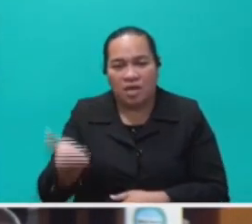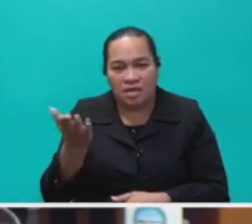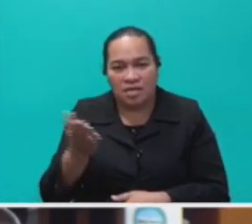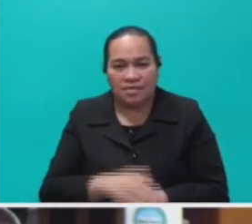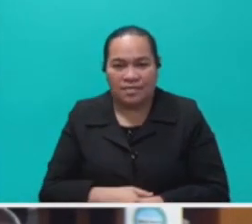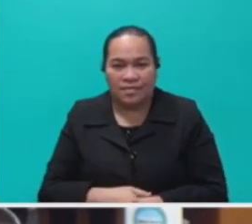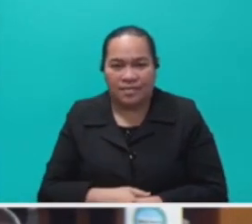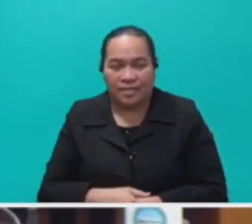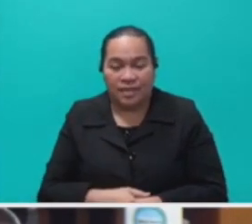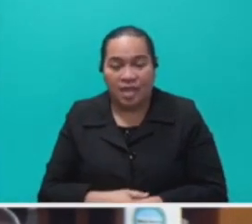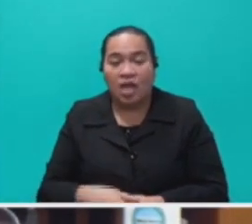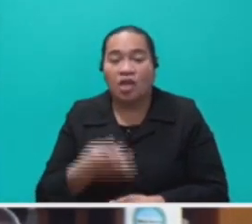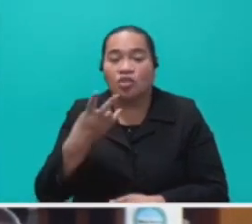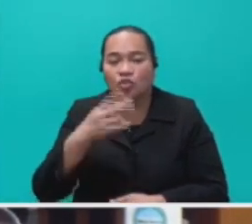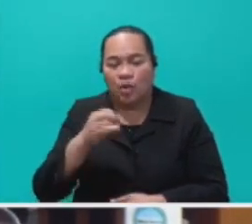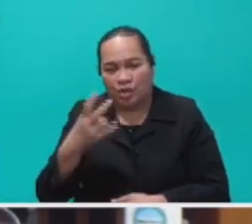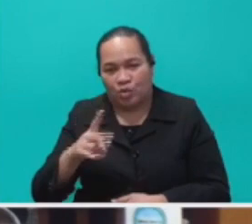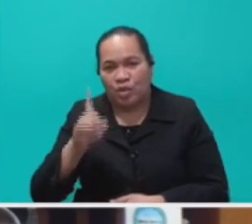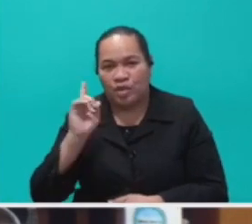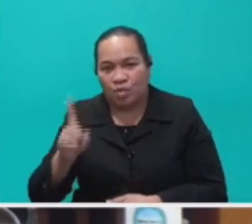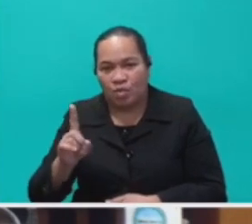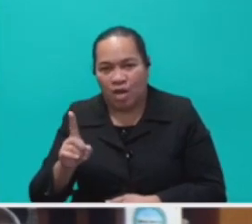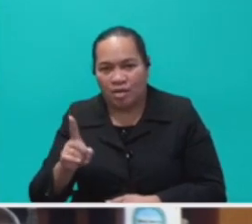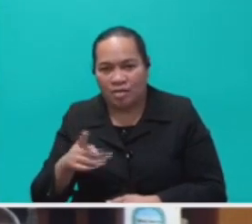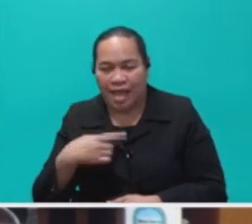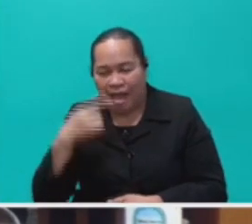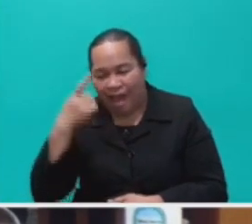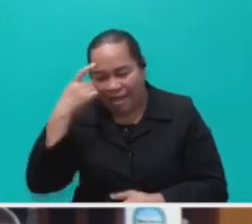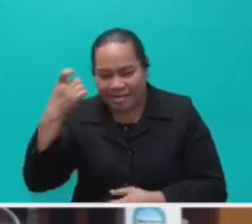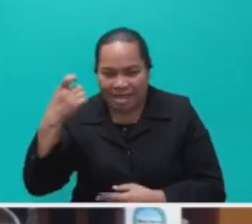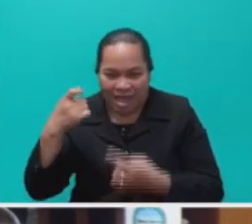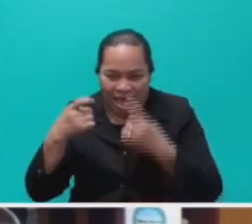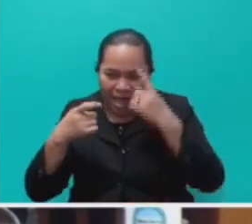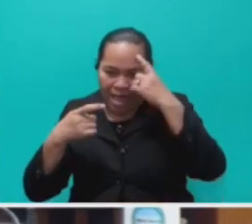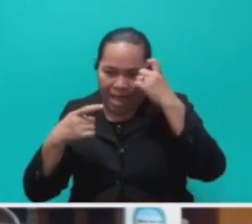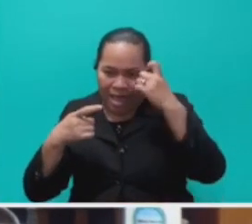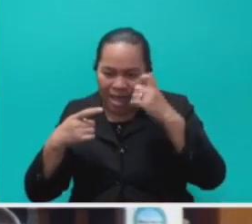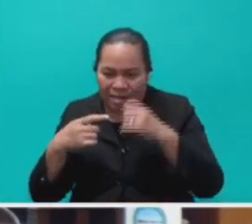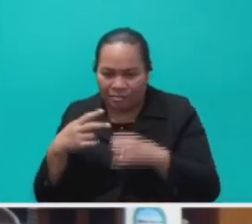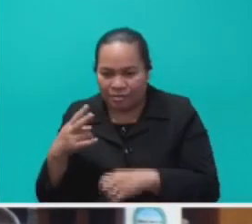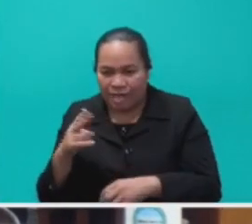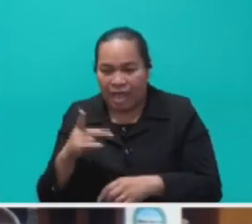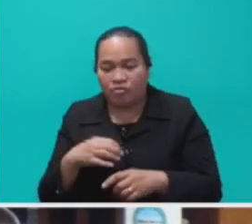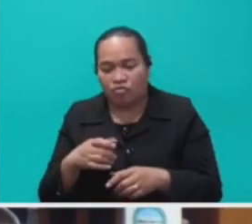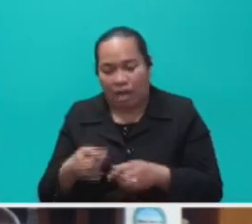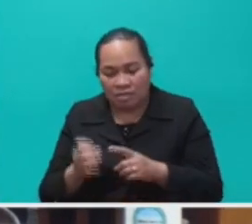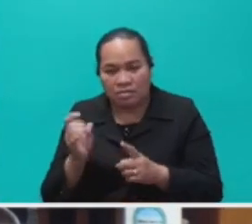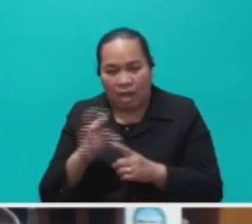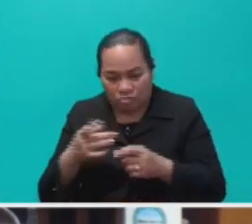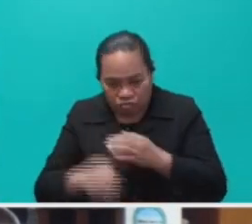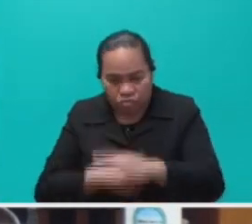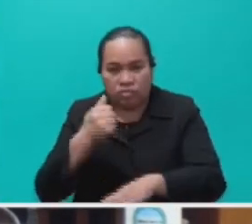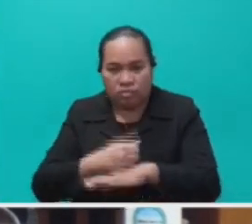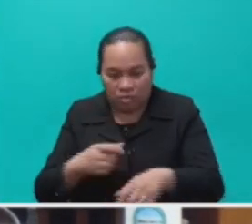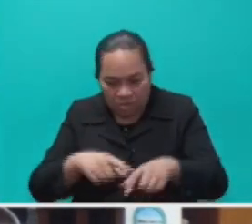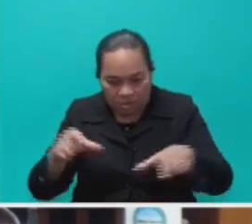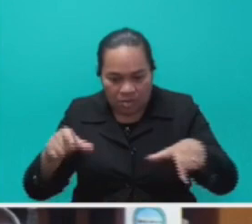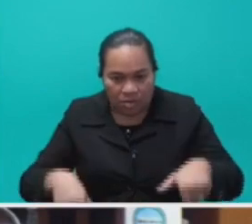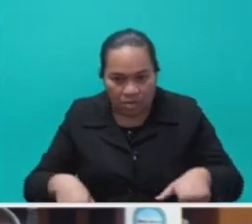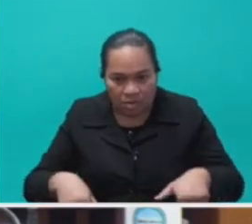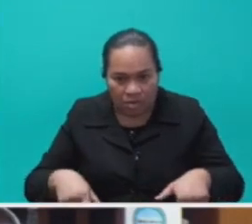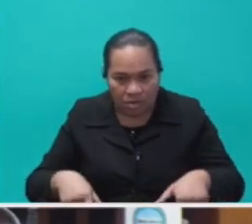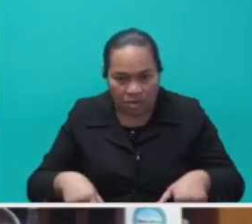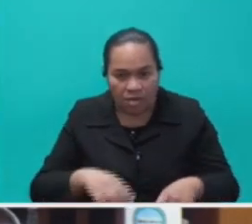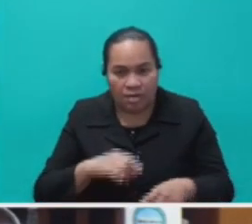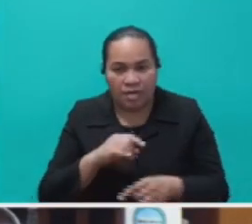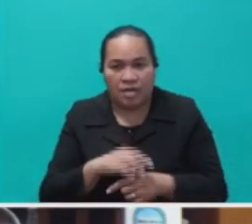in 2021 to cook up an anti-corruption court to supplement the work of the anti-corruption